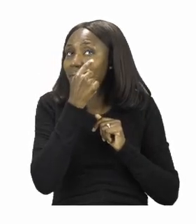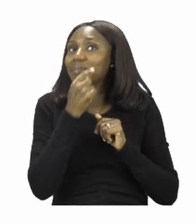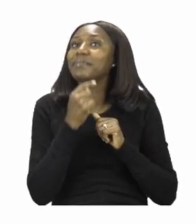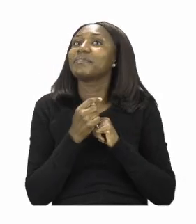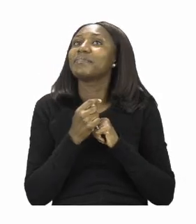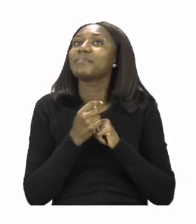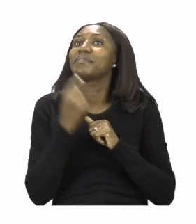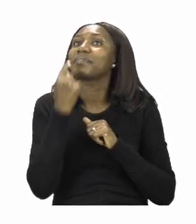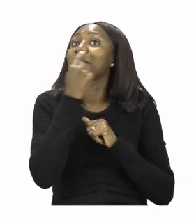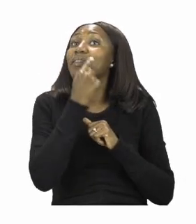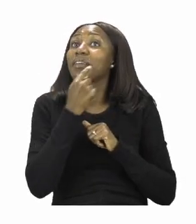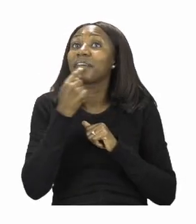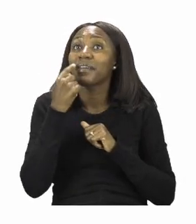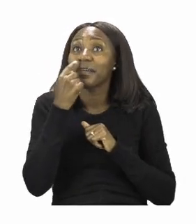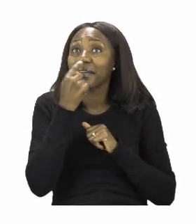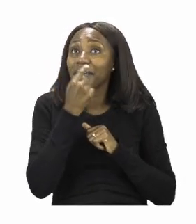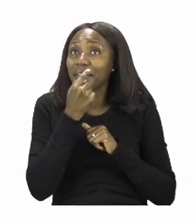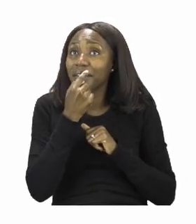mouth.